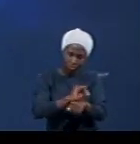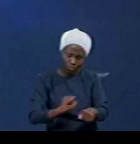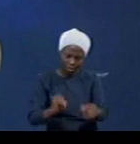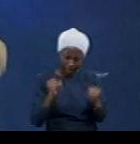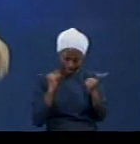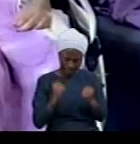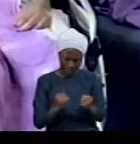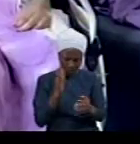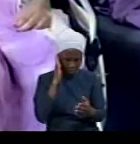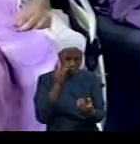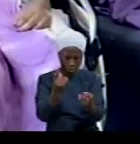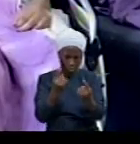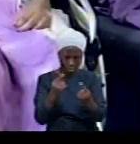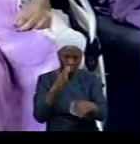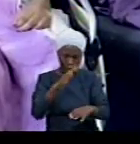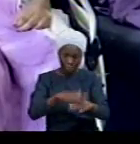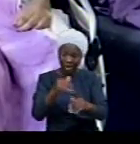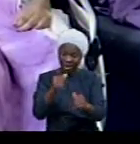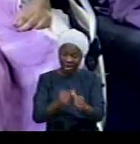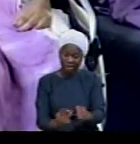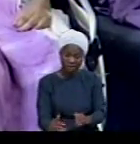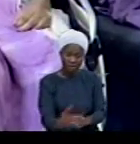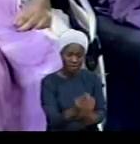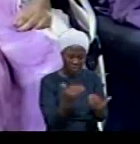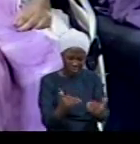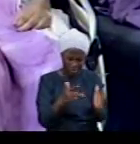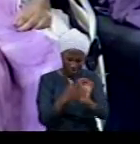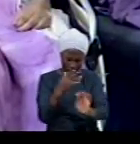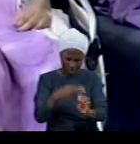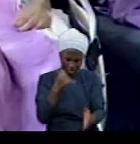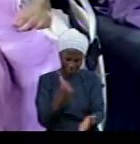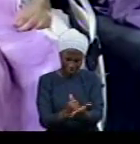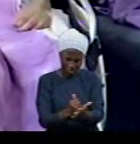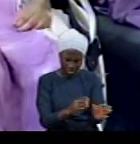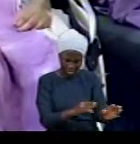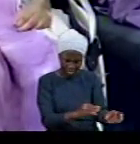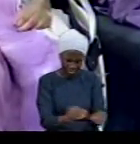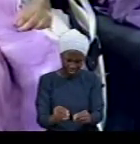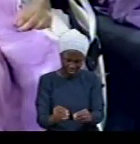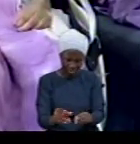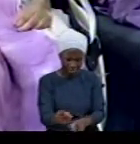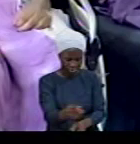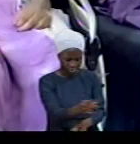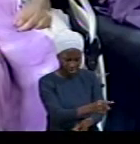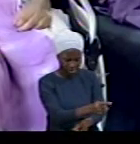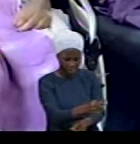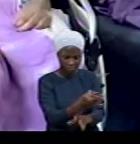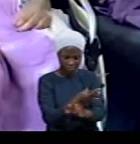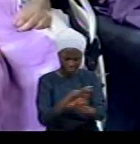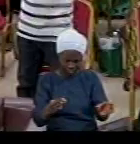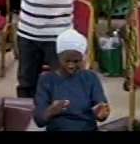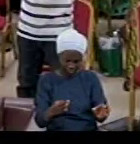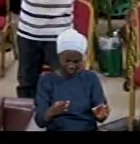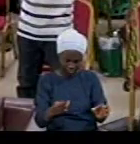will come upon everyone right now. Set them free.